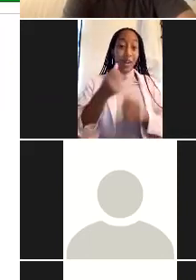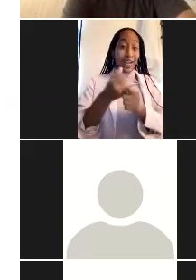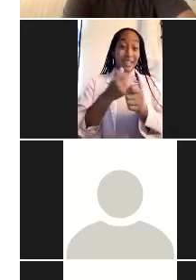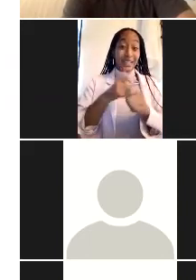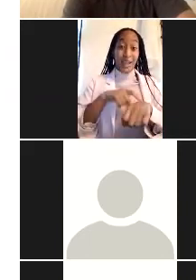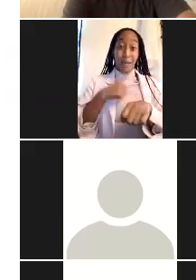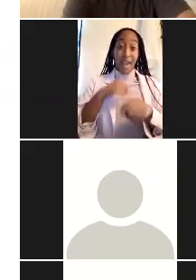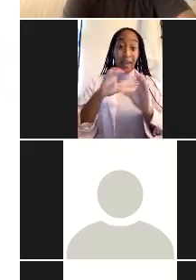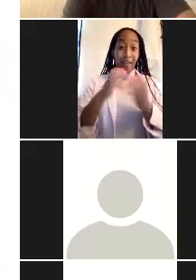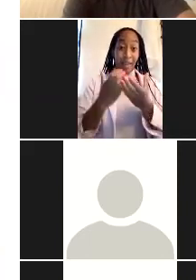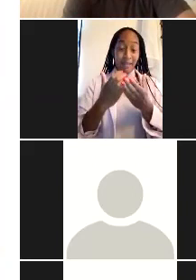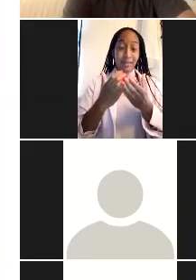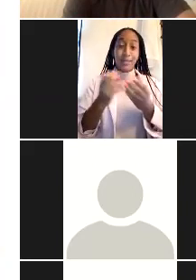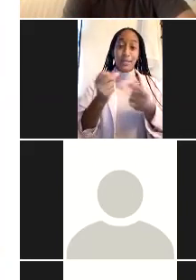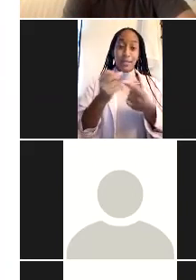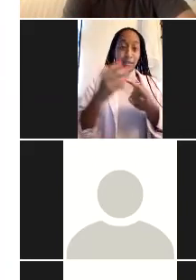that's